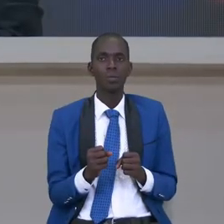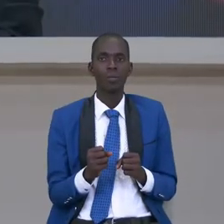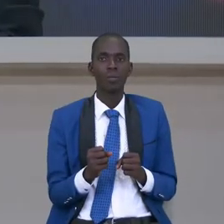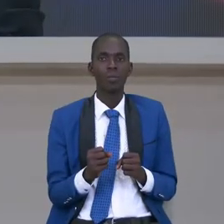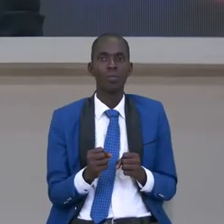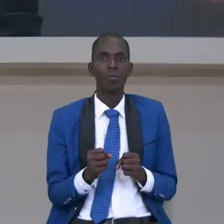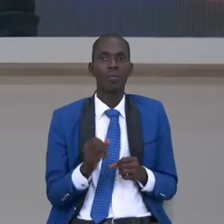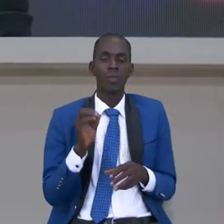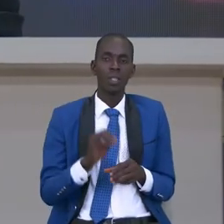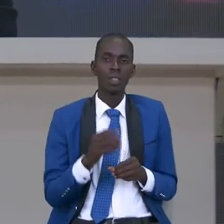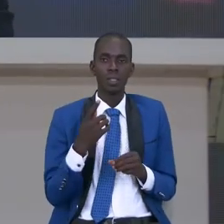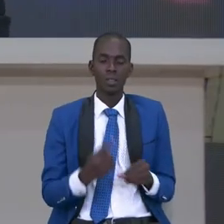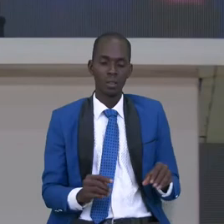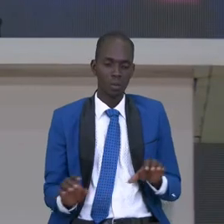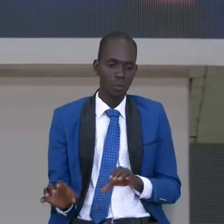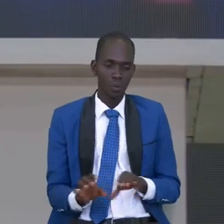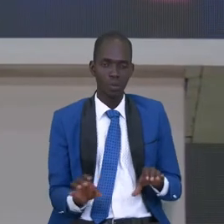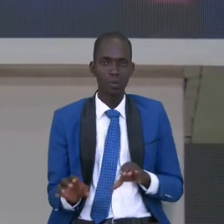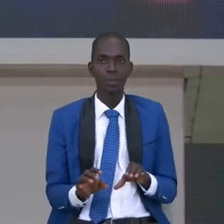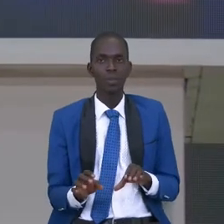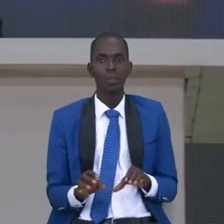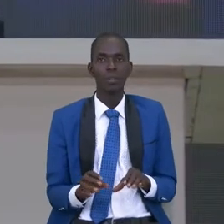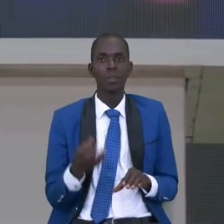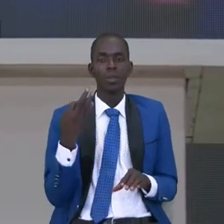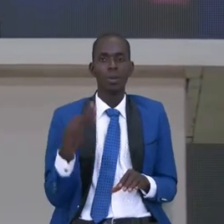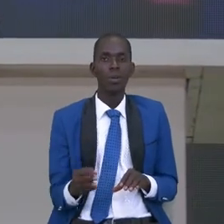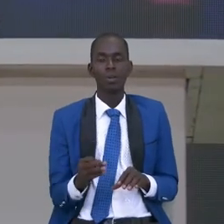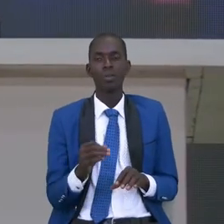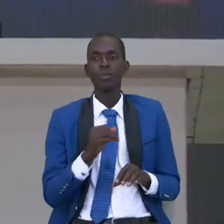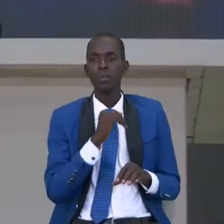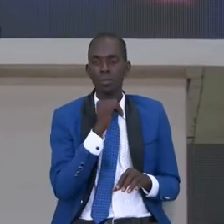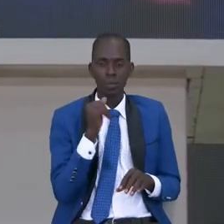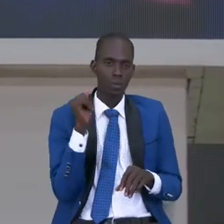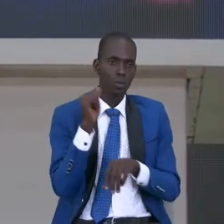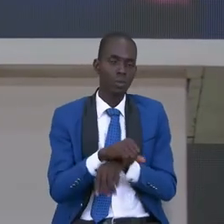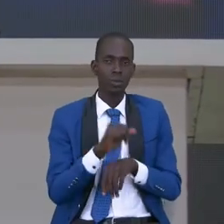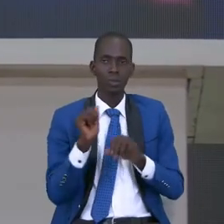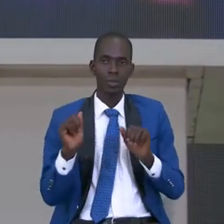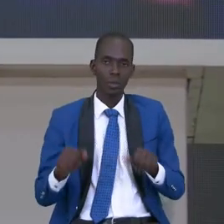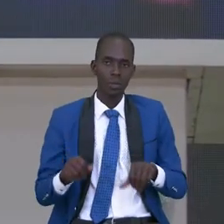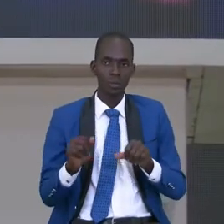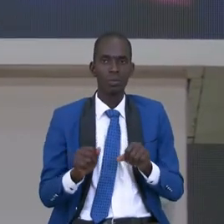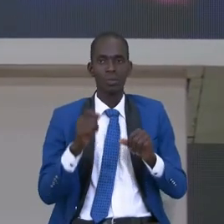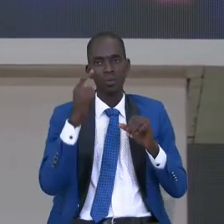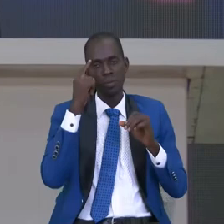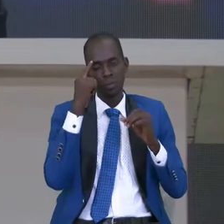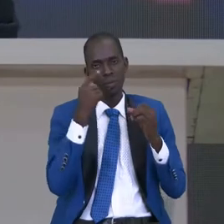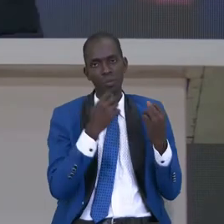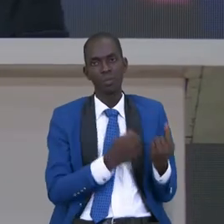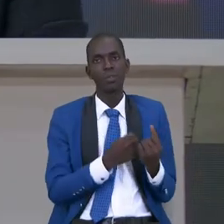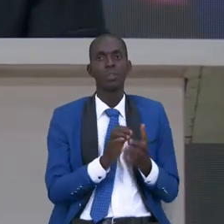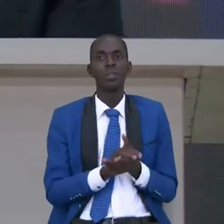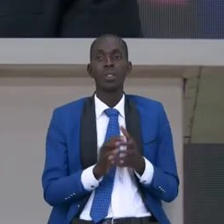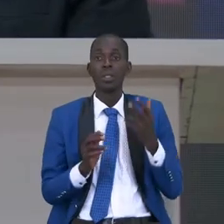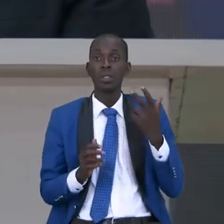the performance of unconquerable faith. Unconquerable faith. Three things